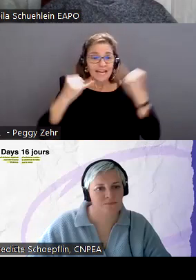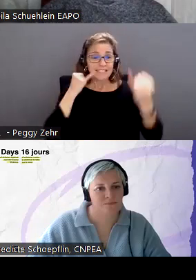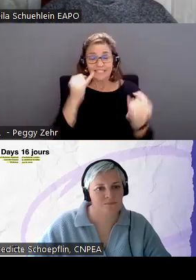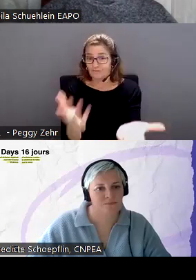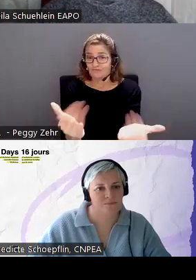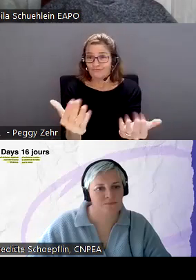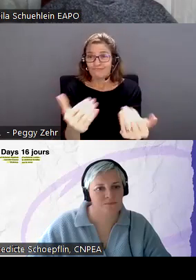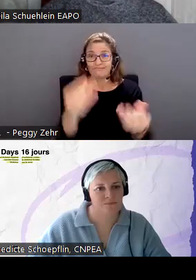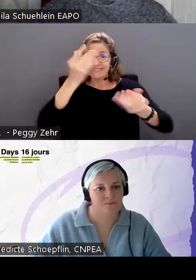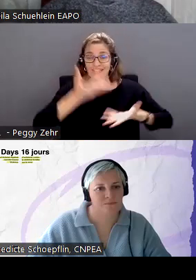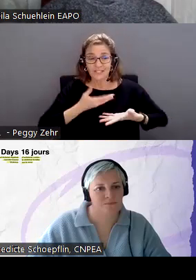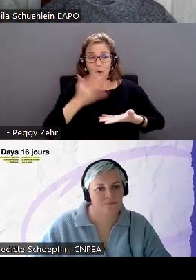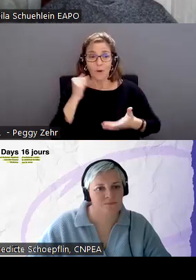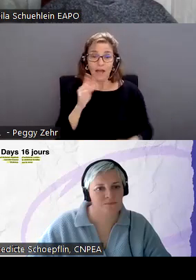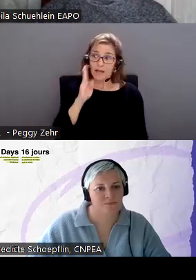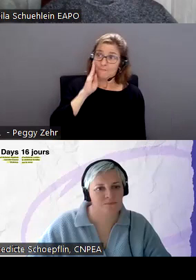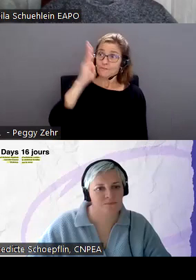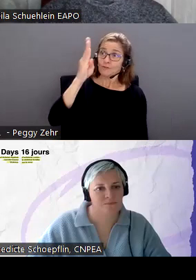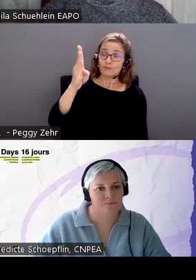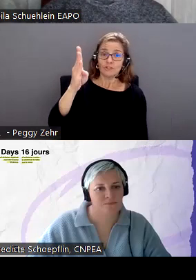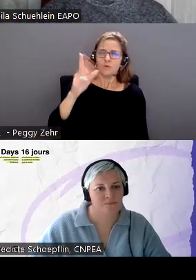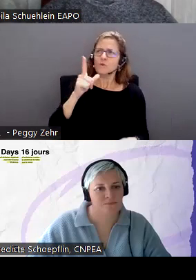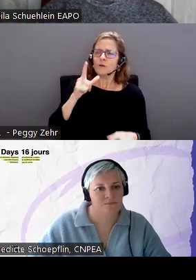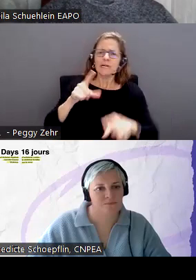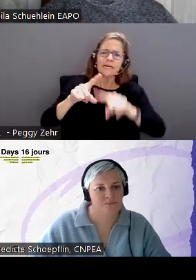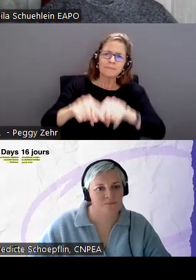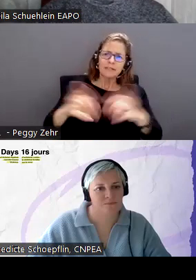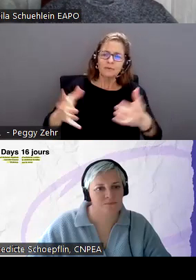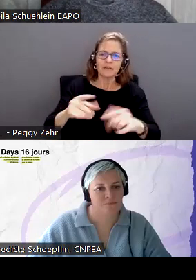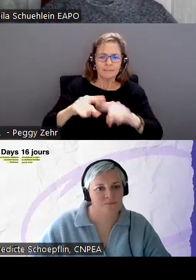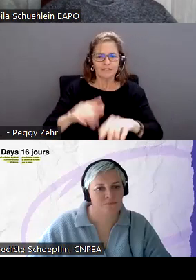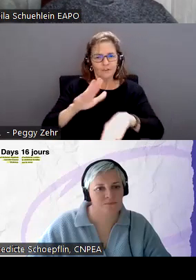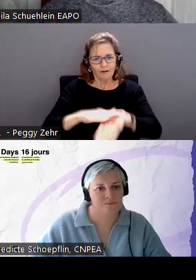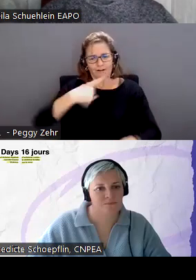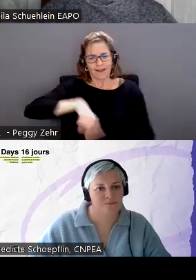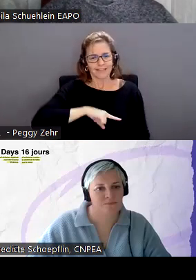you, because the future us is really up to us, to all of us together.